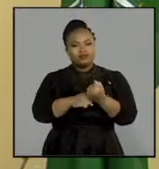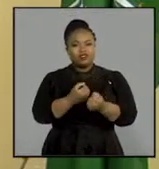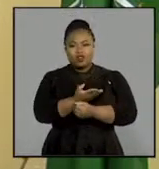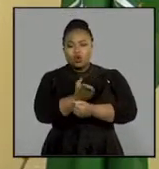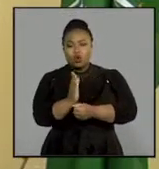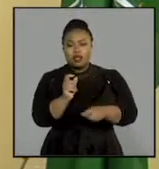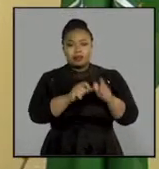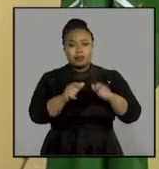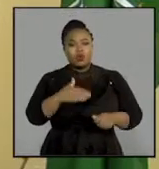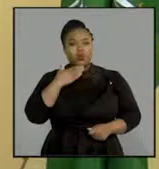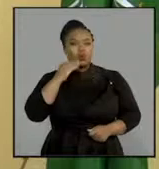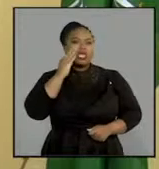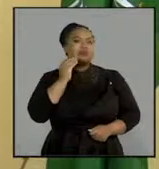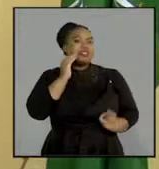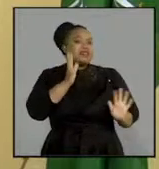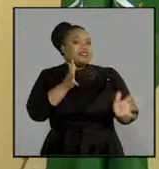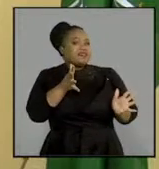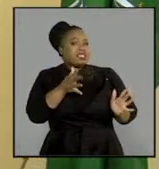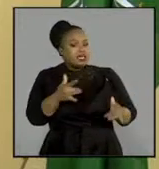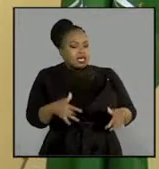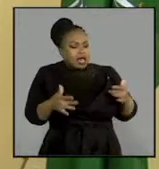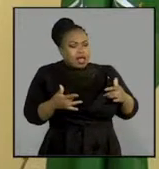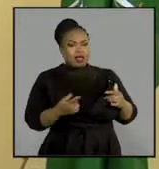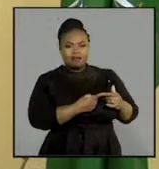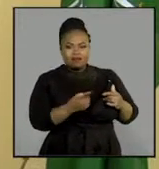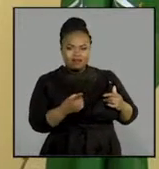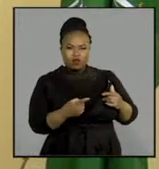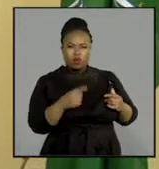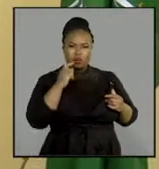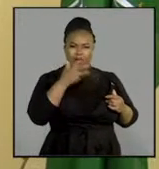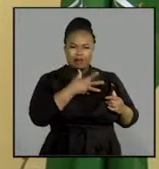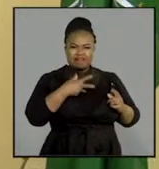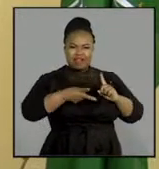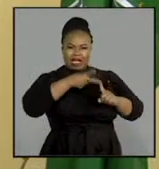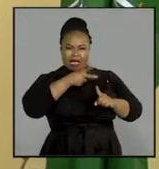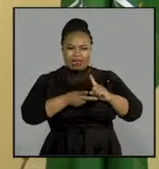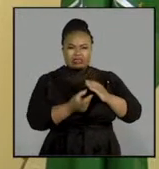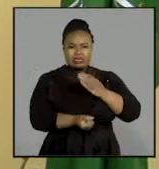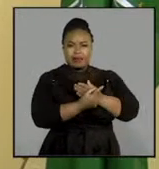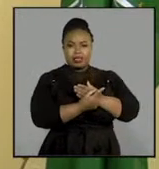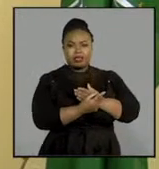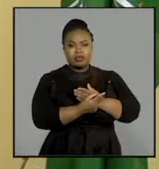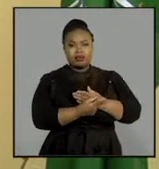support to survivors of gender-based violence,